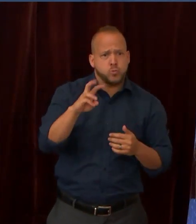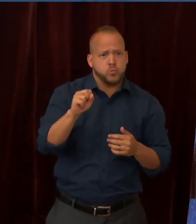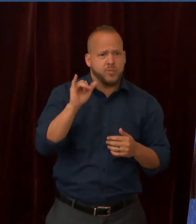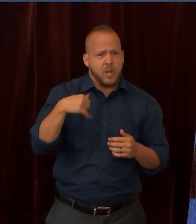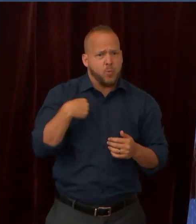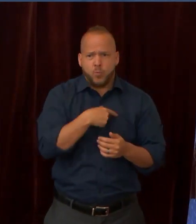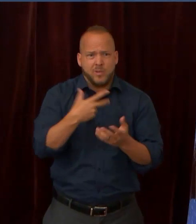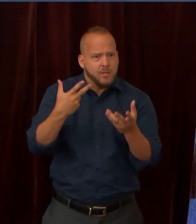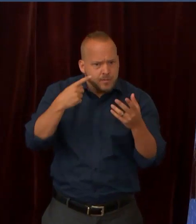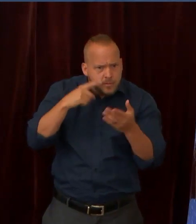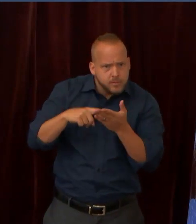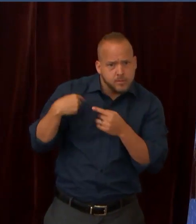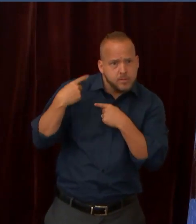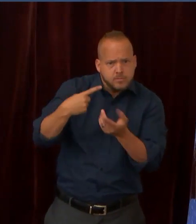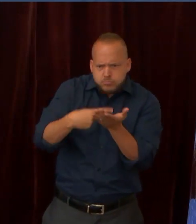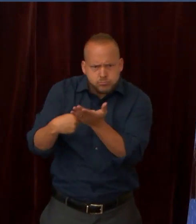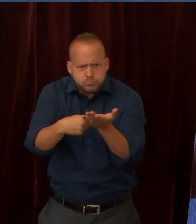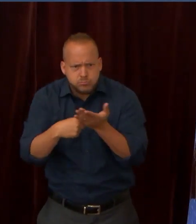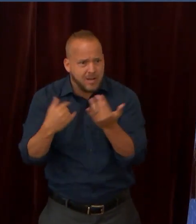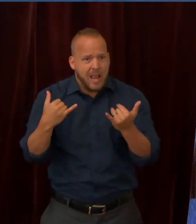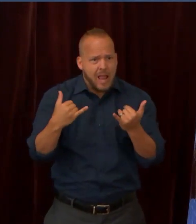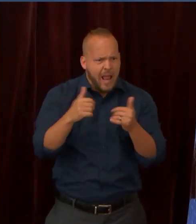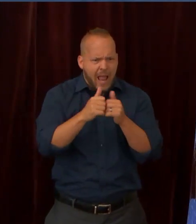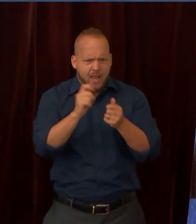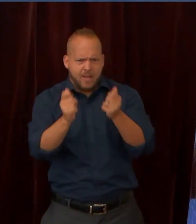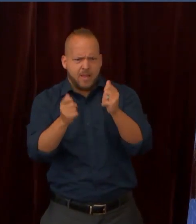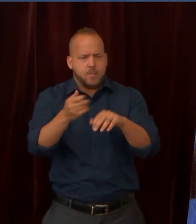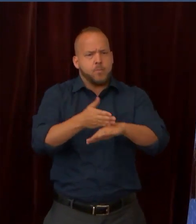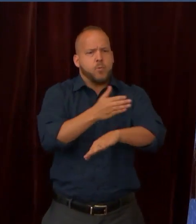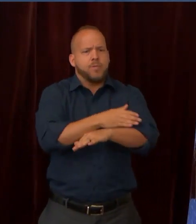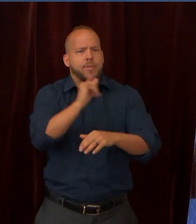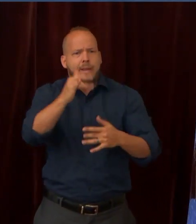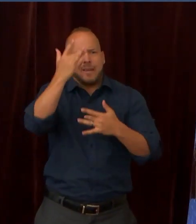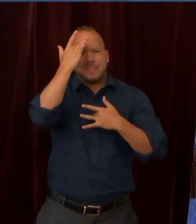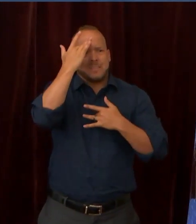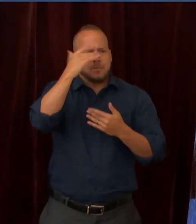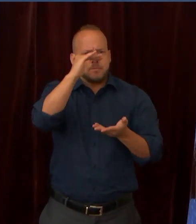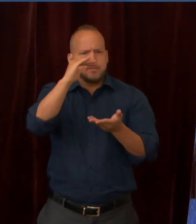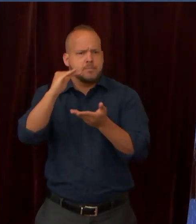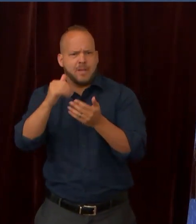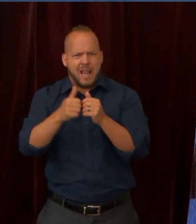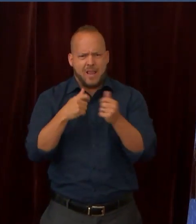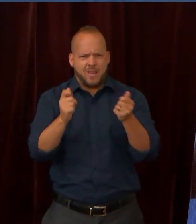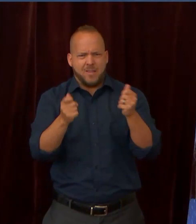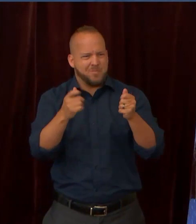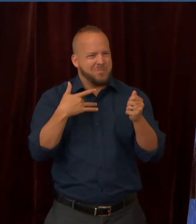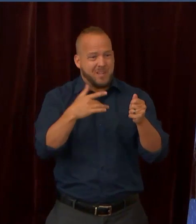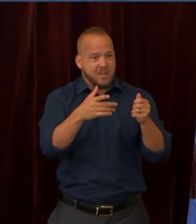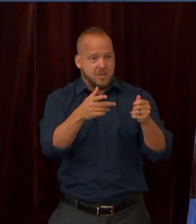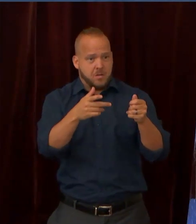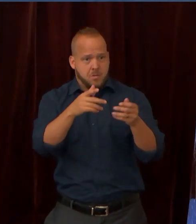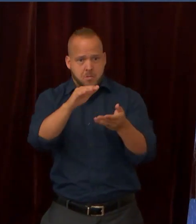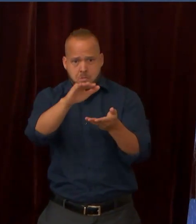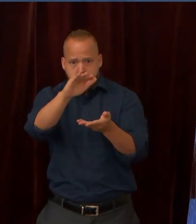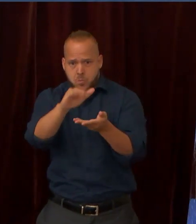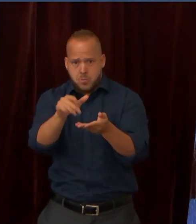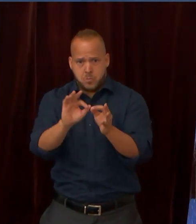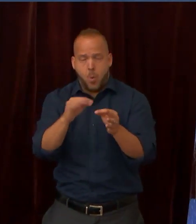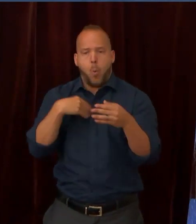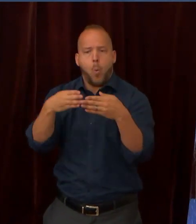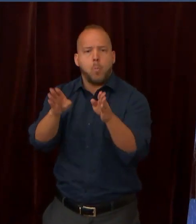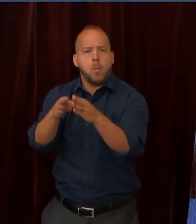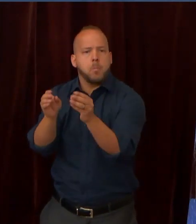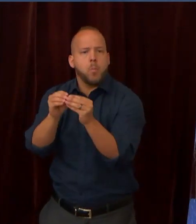forward. So it is possible that there will be some changes, and those changes will be based on science that we're still